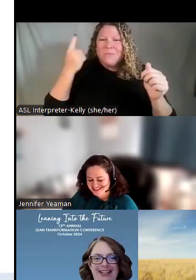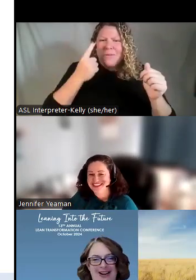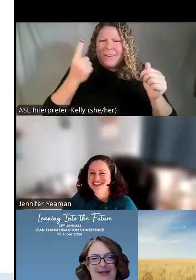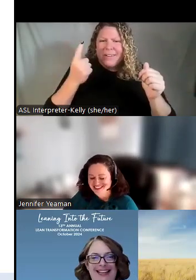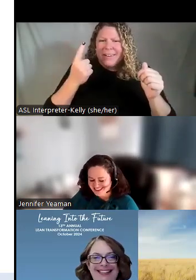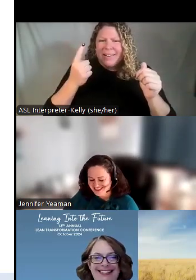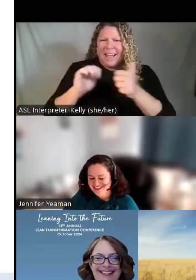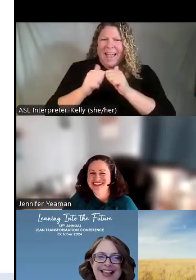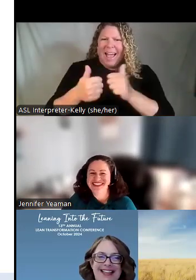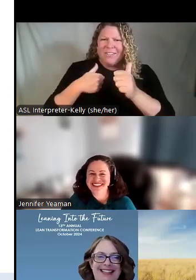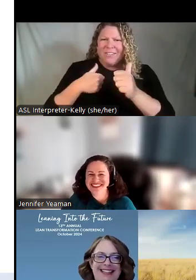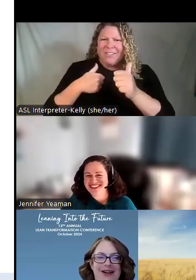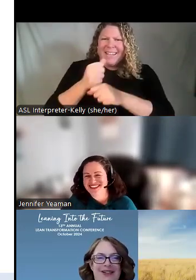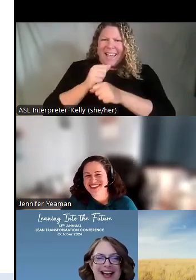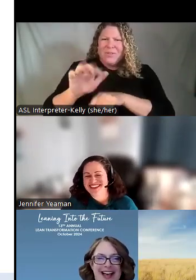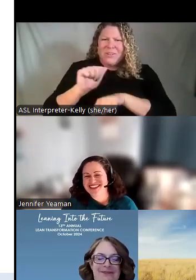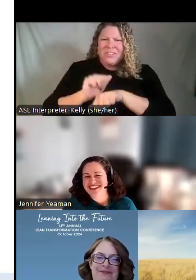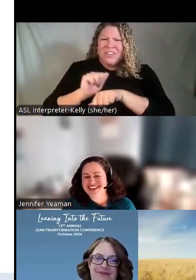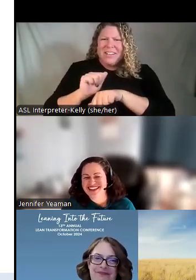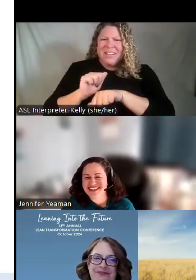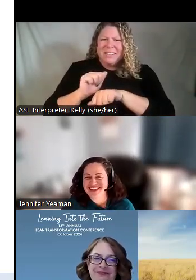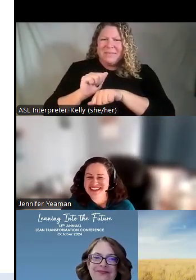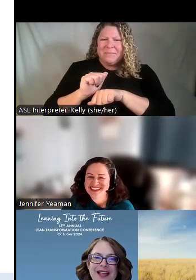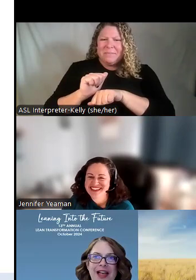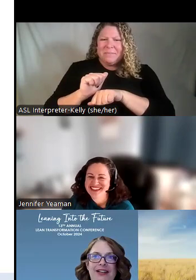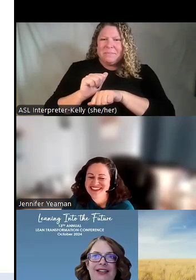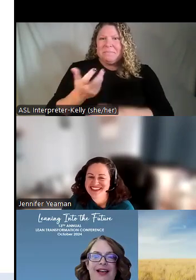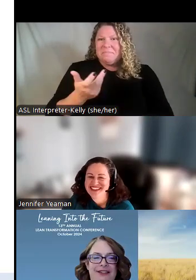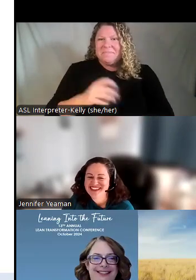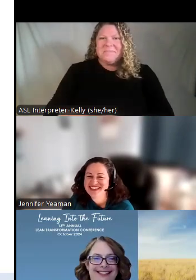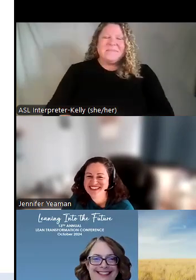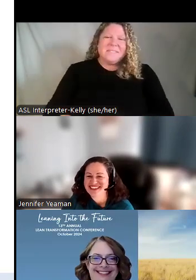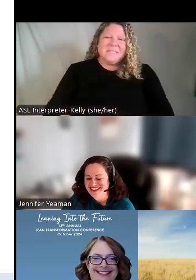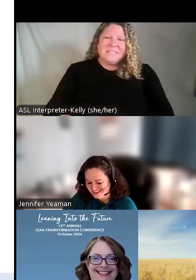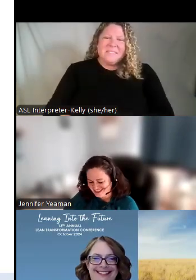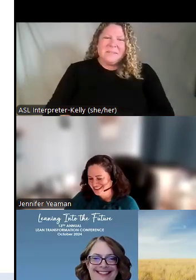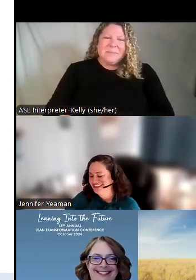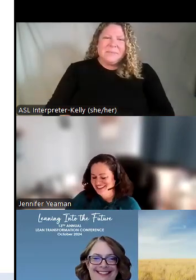get that job. So a lot of good luck.